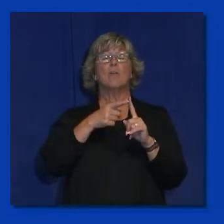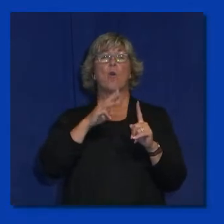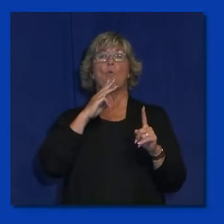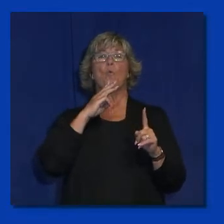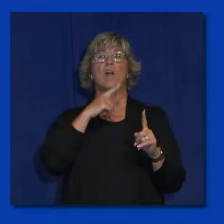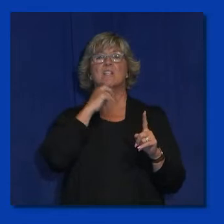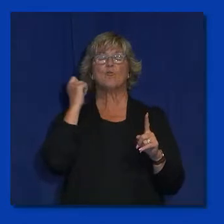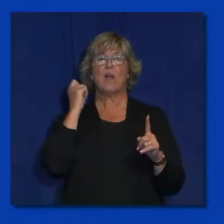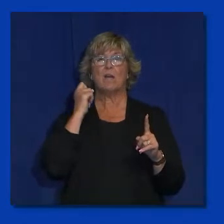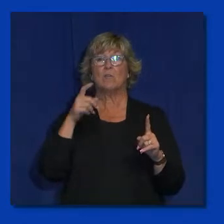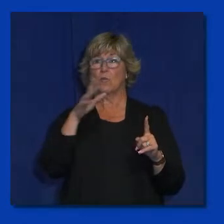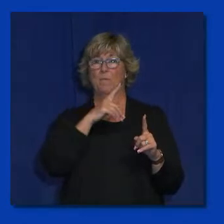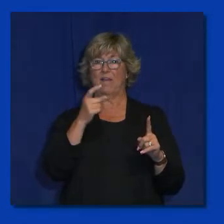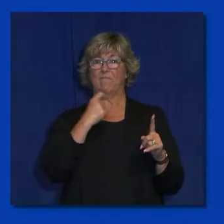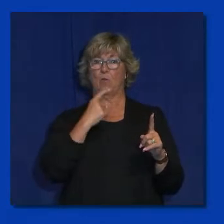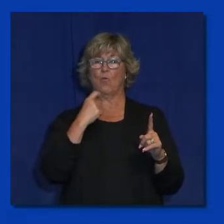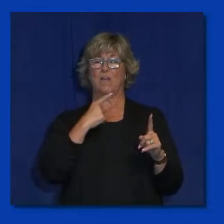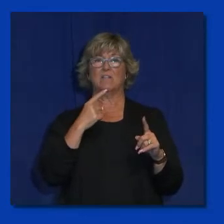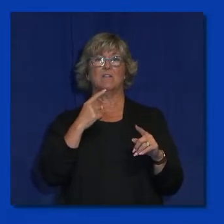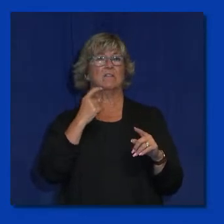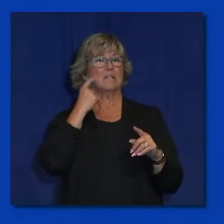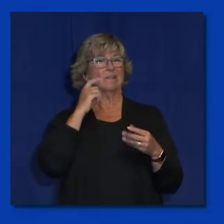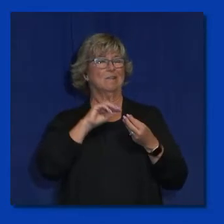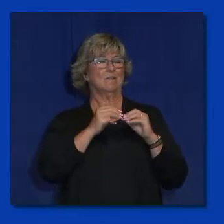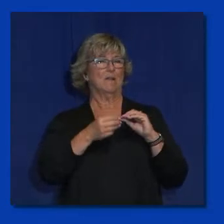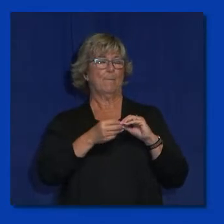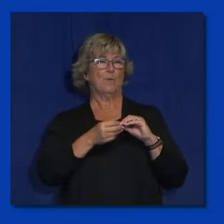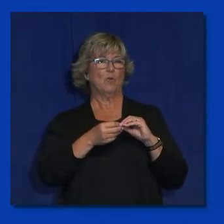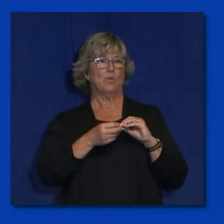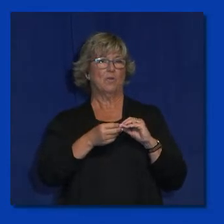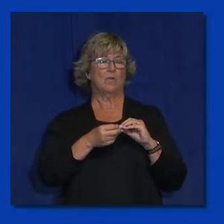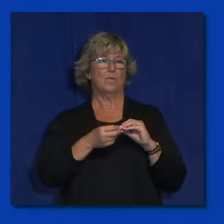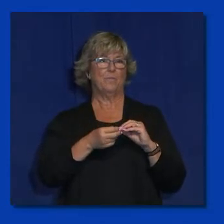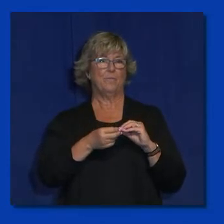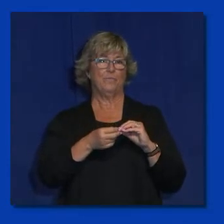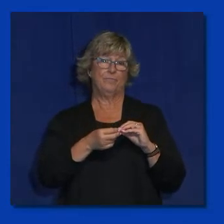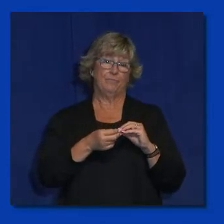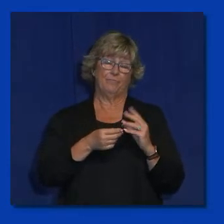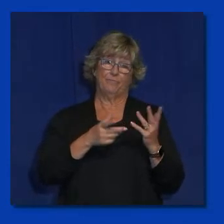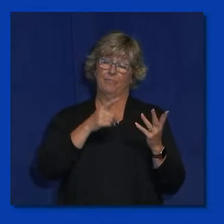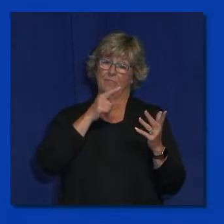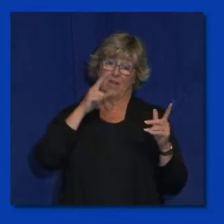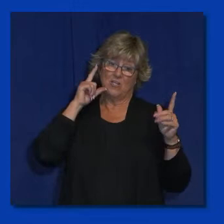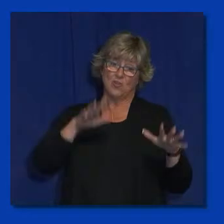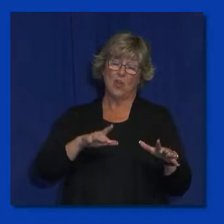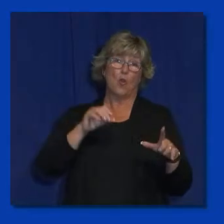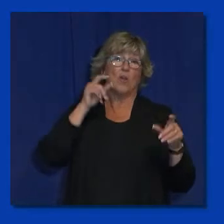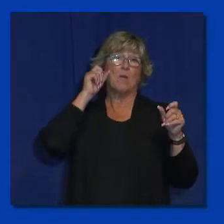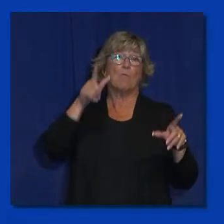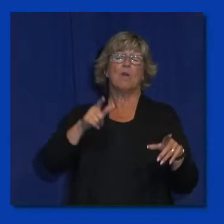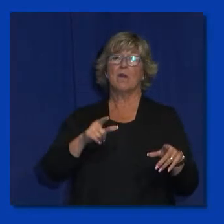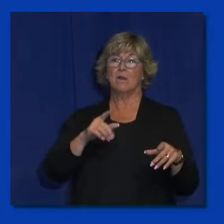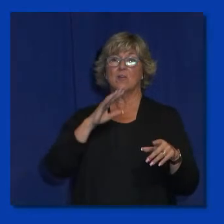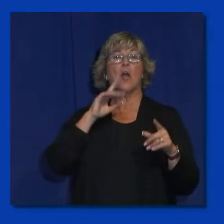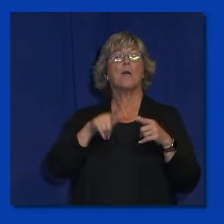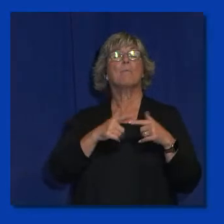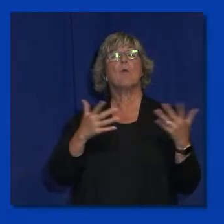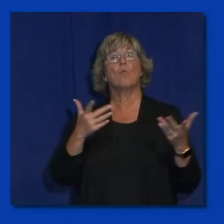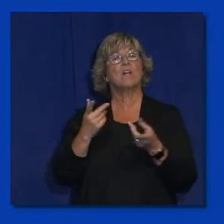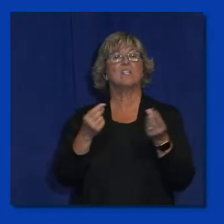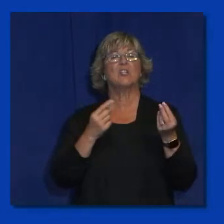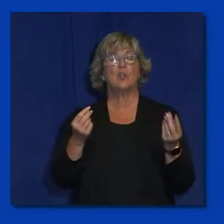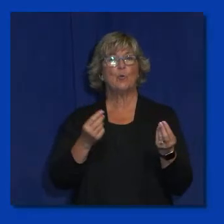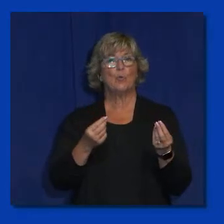And I know you may have some questions about some of the recent numbers, which are not shocking or surprising, and we could talk about proactively what we've been